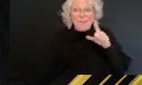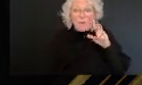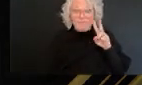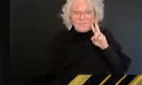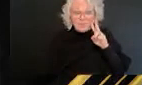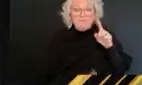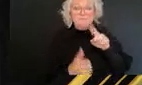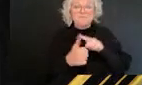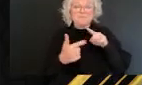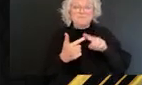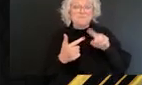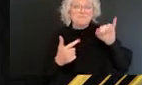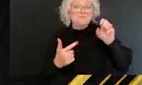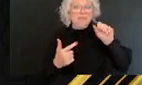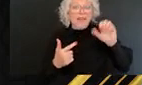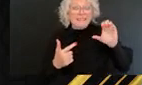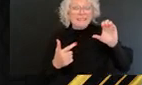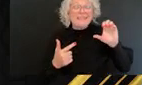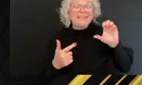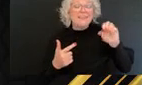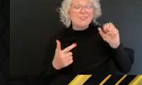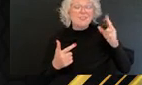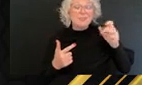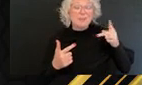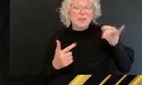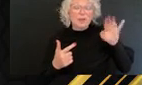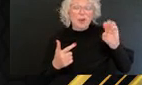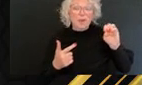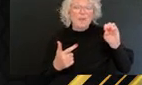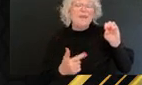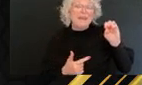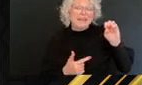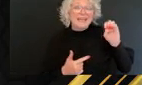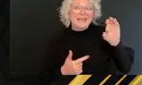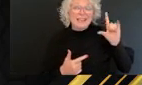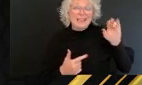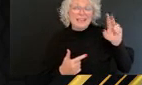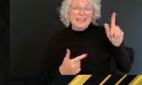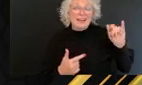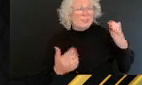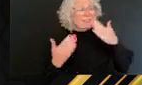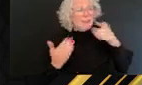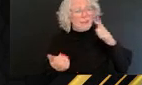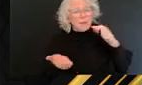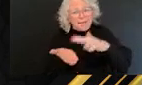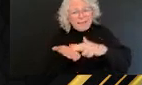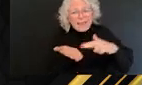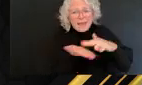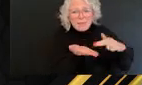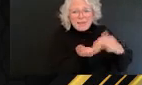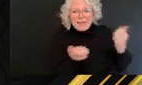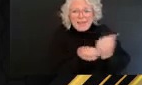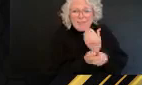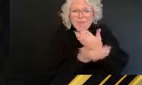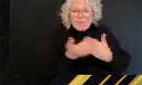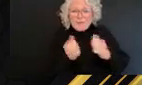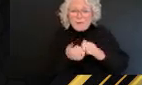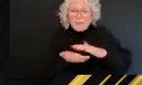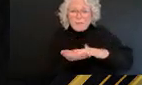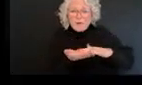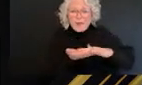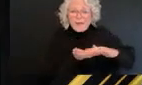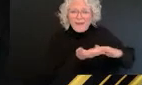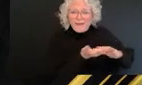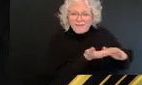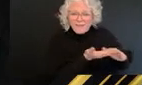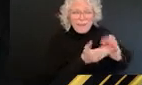vision. Isaac Shapiro at Clean Logic, thank you for labeling your bath and body skincare products with